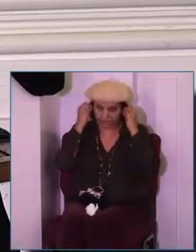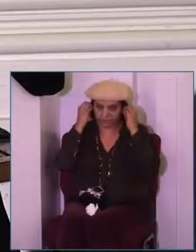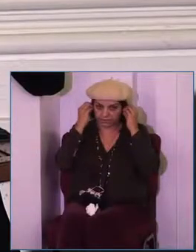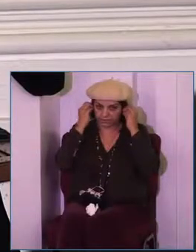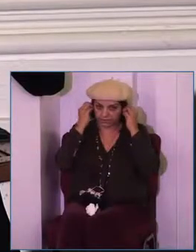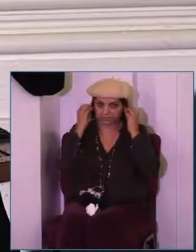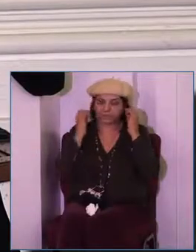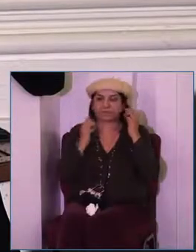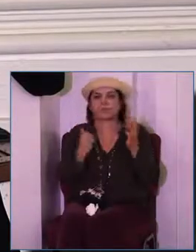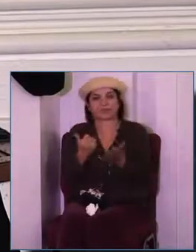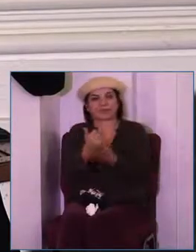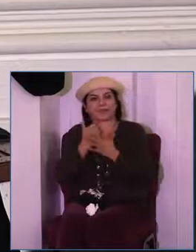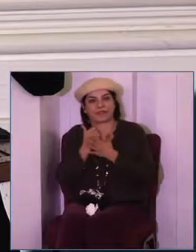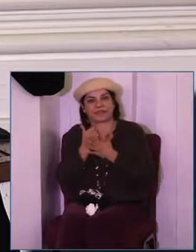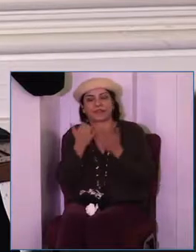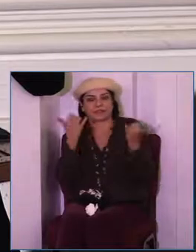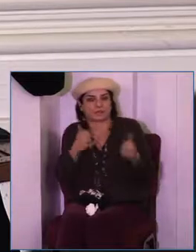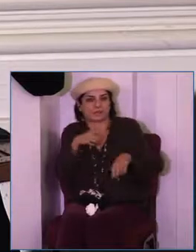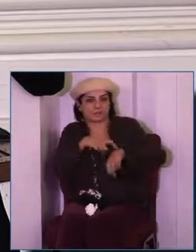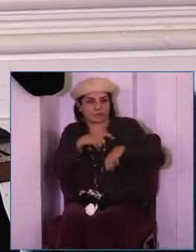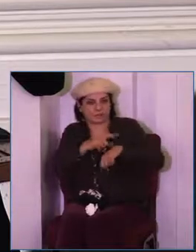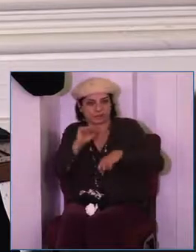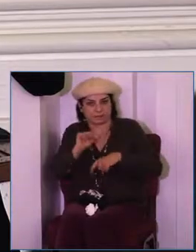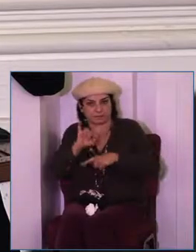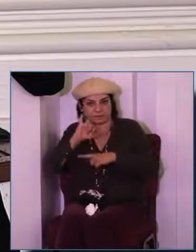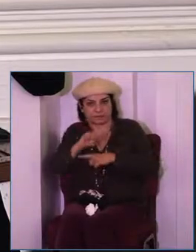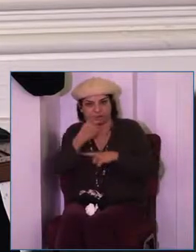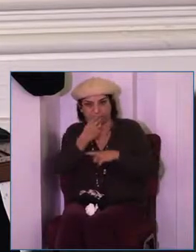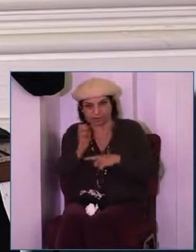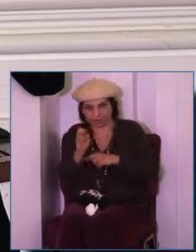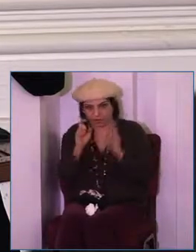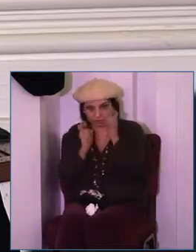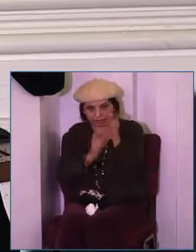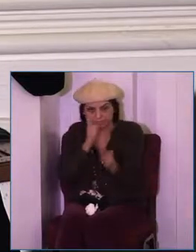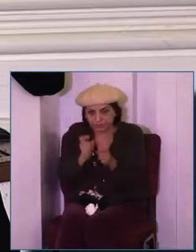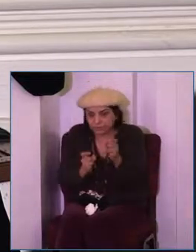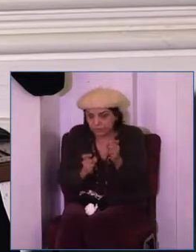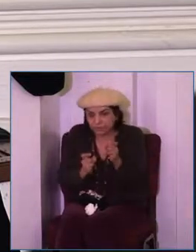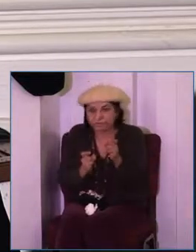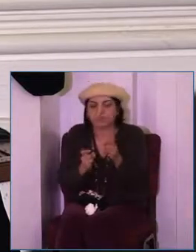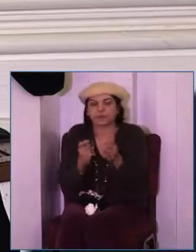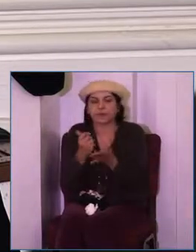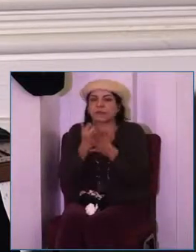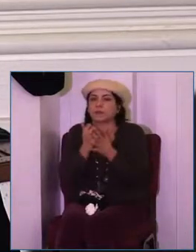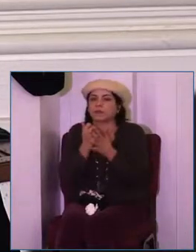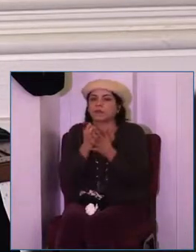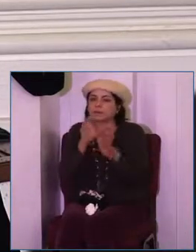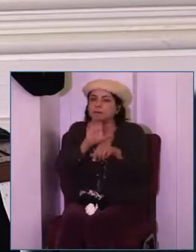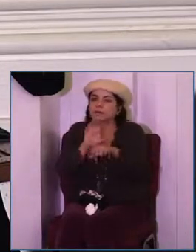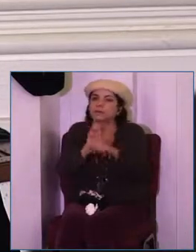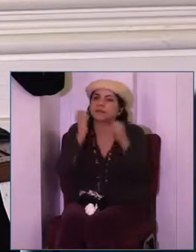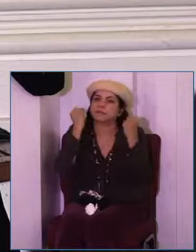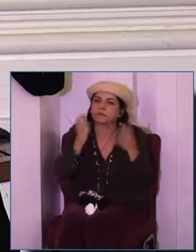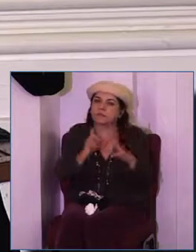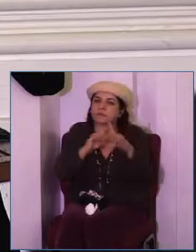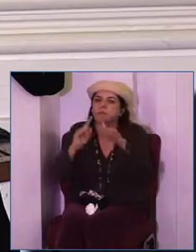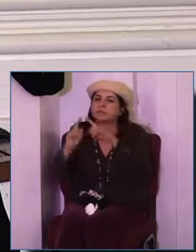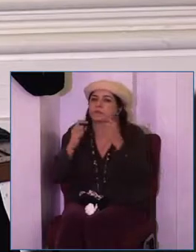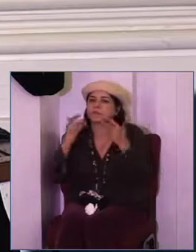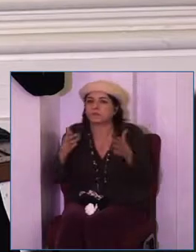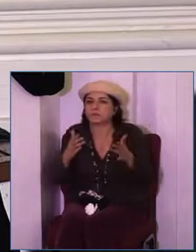many different ways. The easiest way to make a tithe is on the website